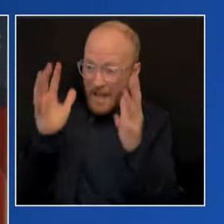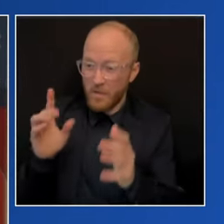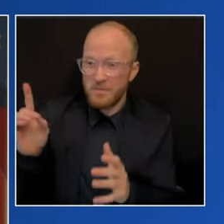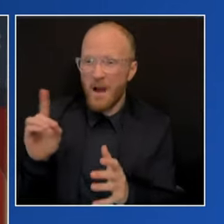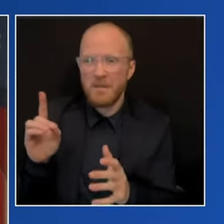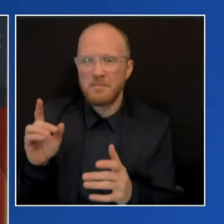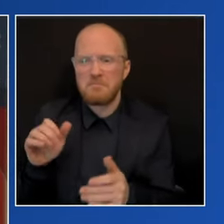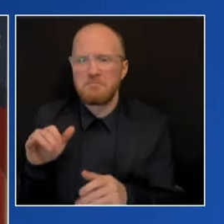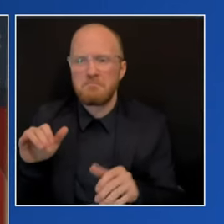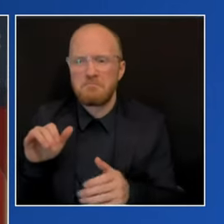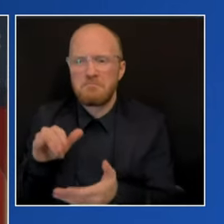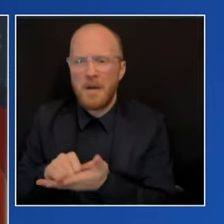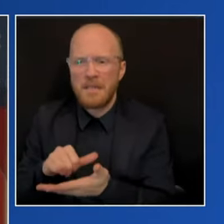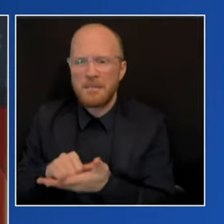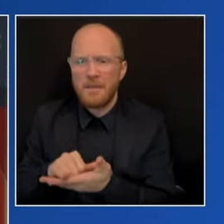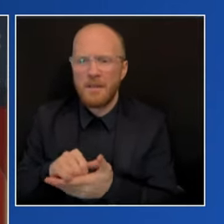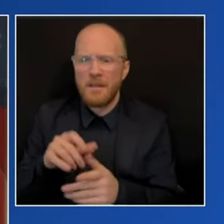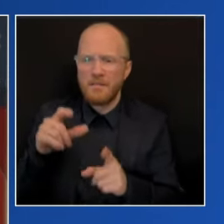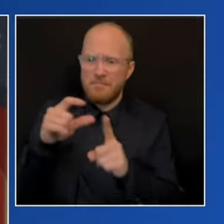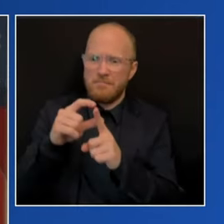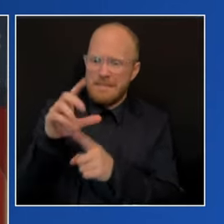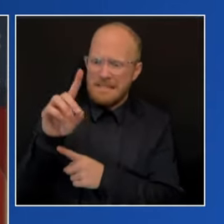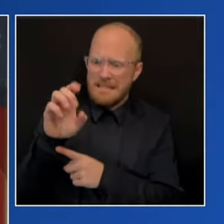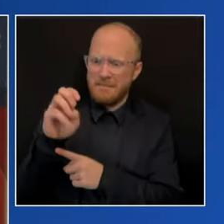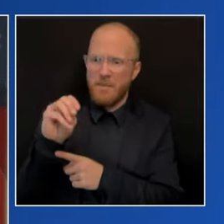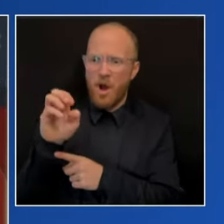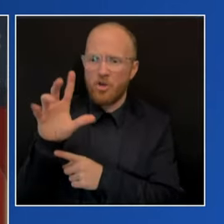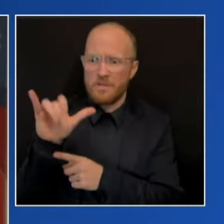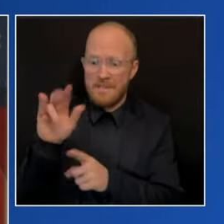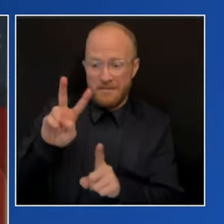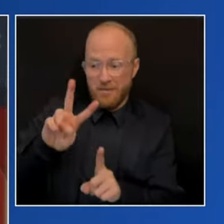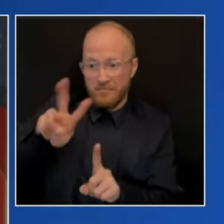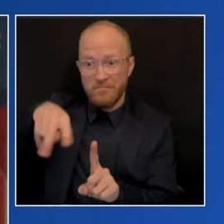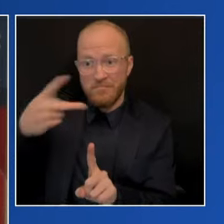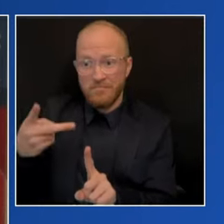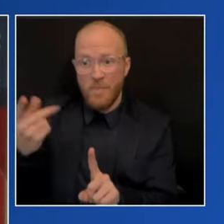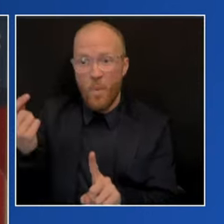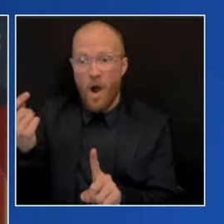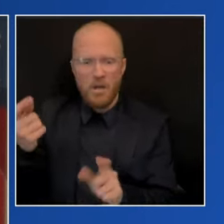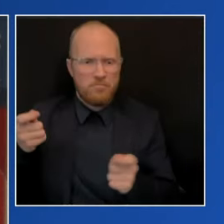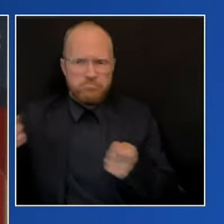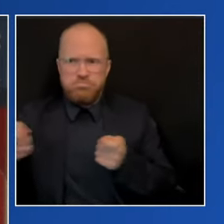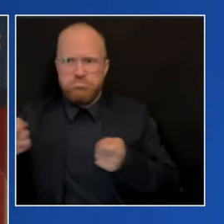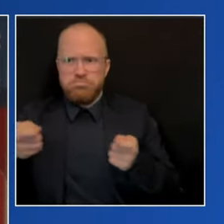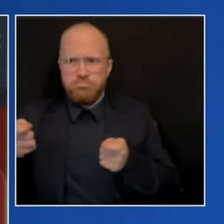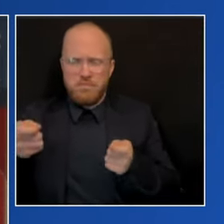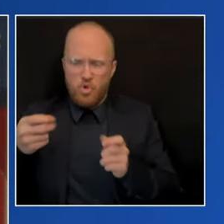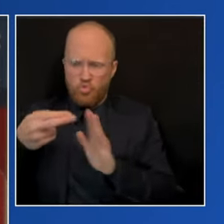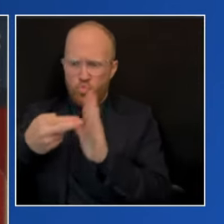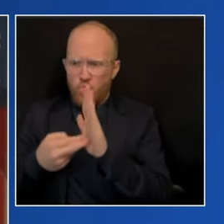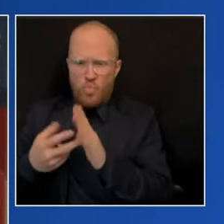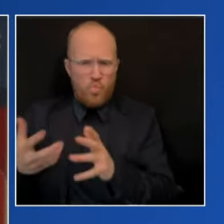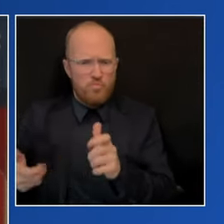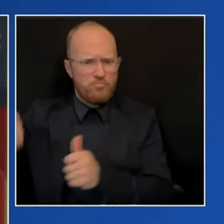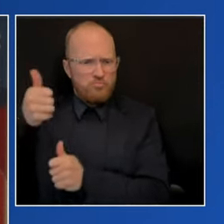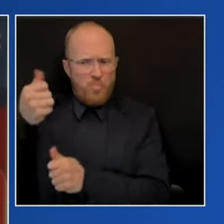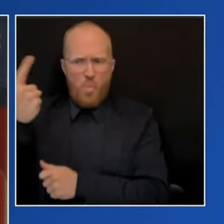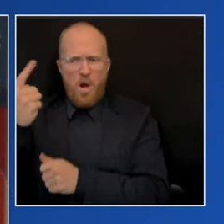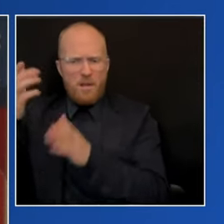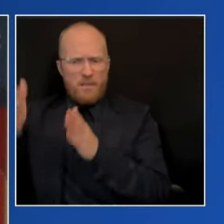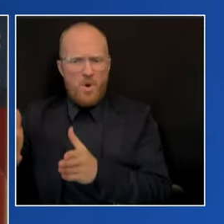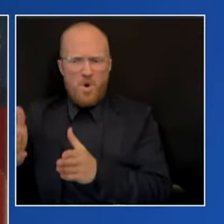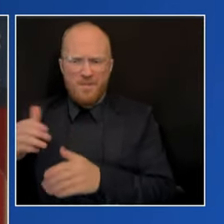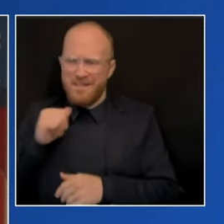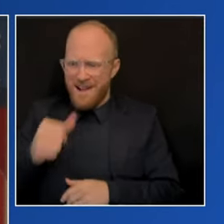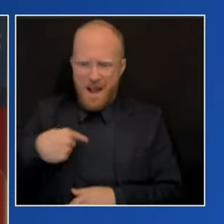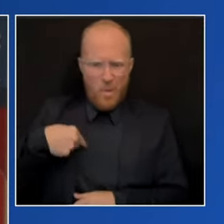The alternative to democracy is dictatorship. The rule of one, not the rule of we, the people. That's what the soldiers of